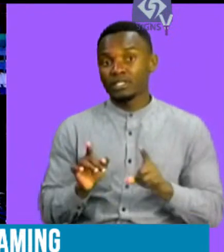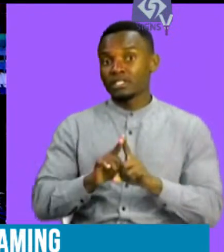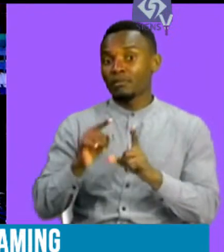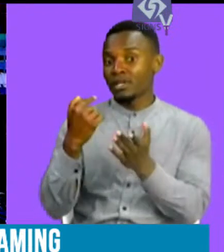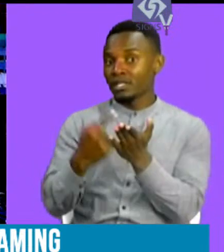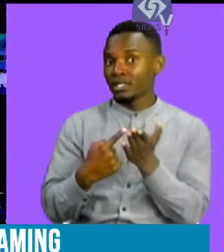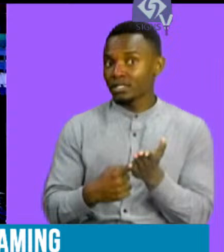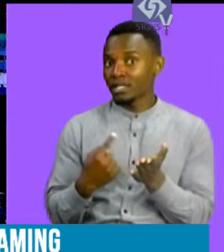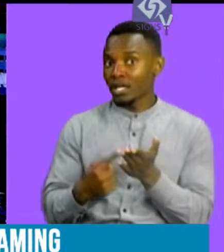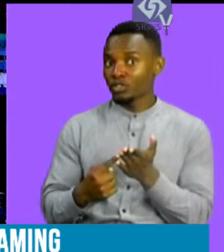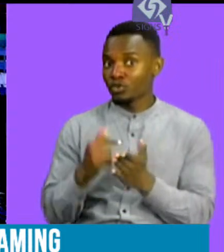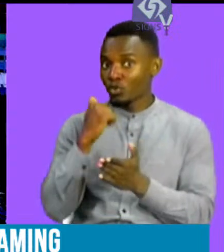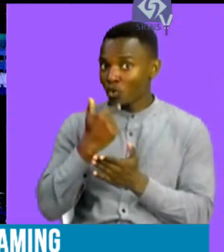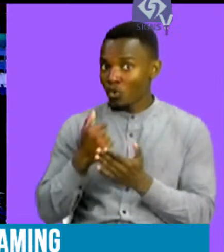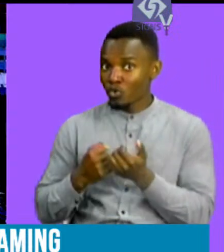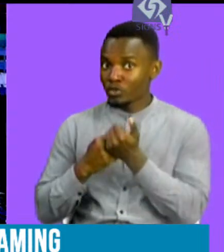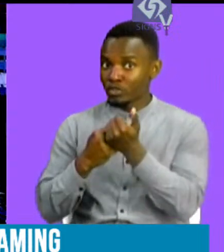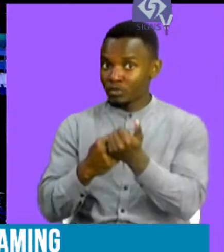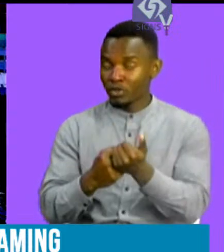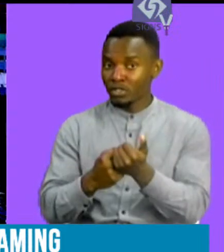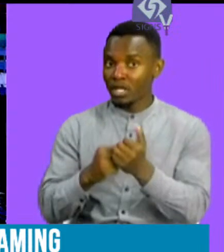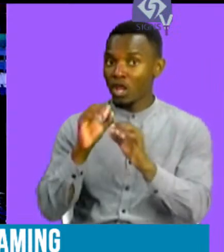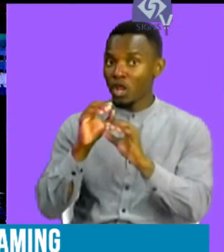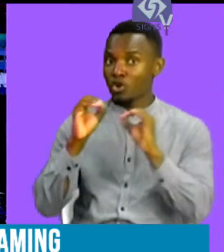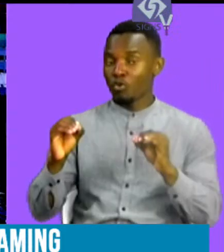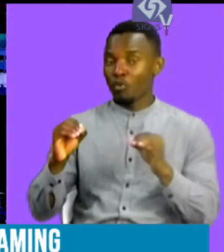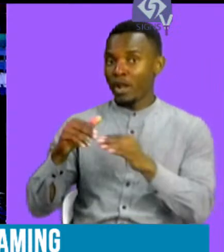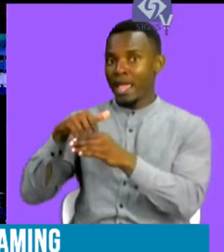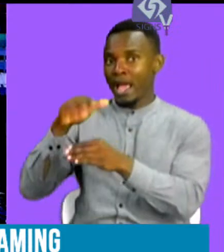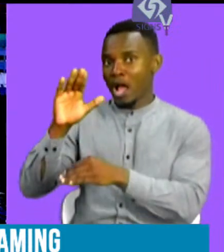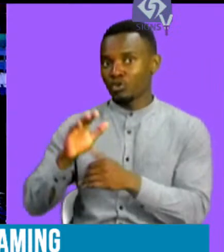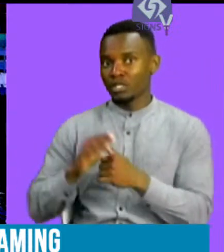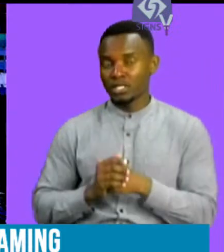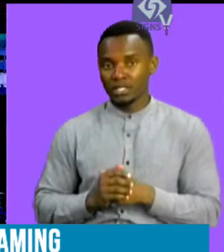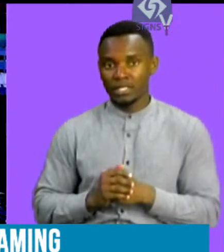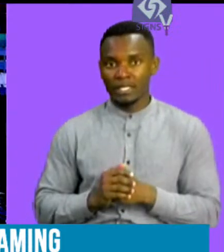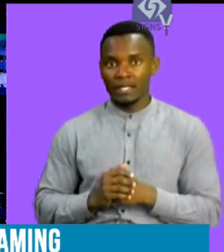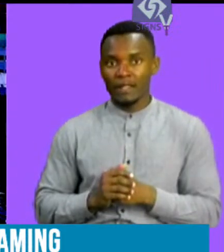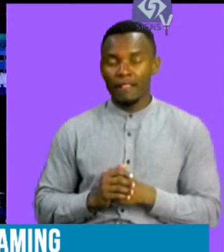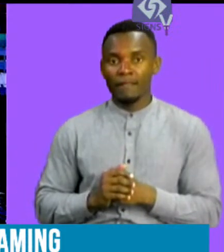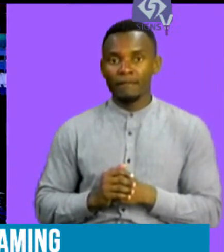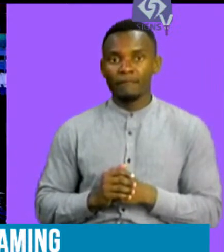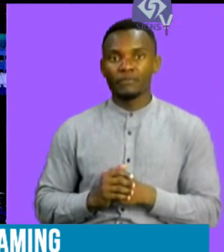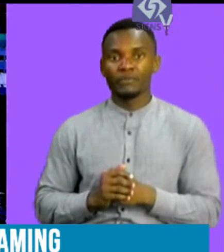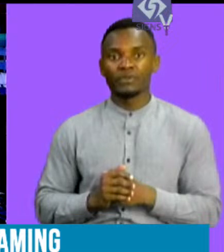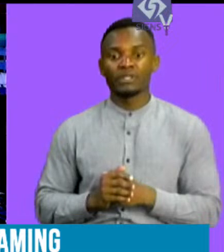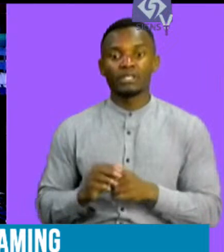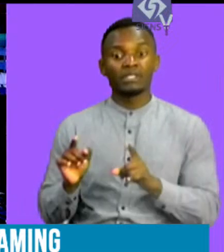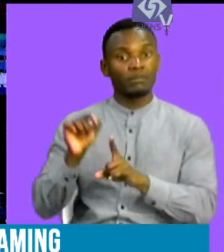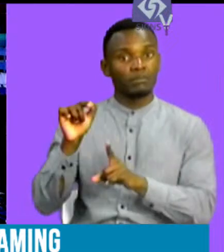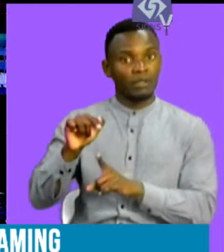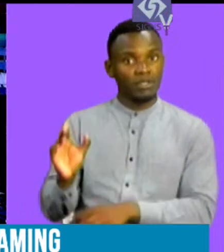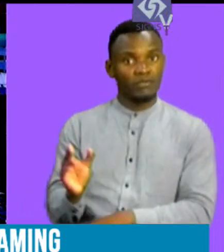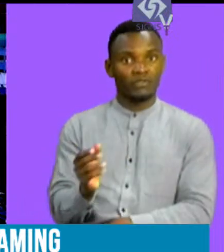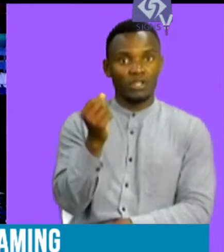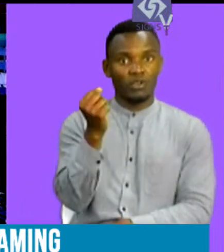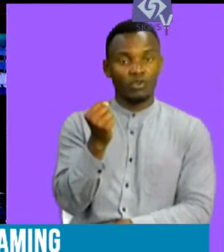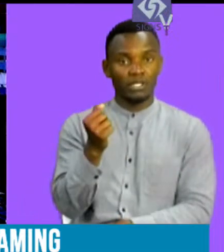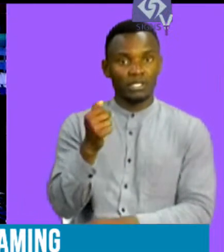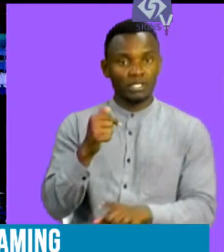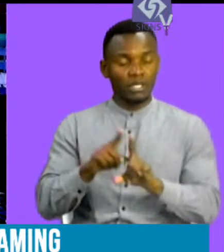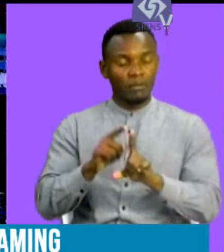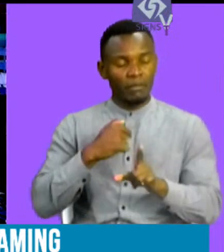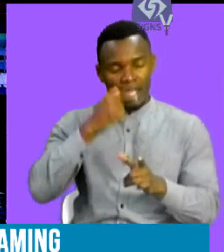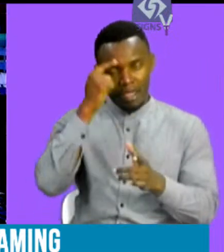you by No One Out, which is one of the stakeholders, I believe, Mr. Kabanya,